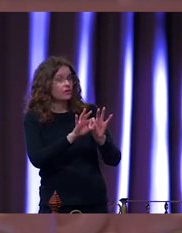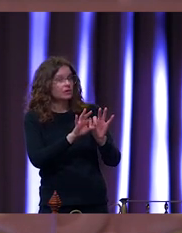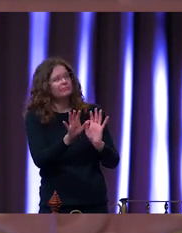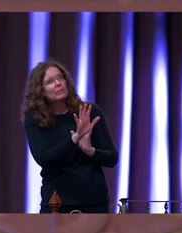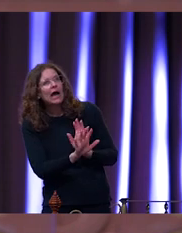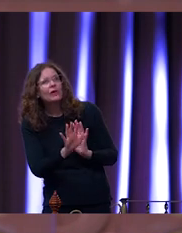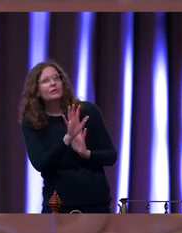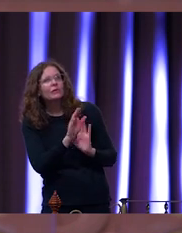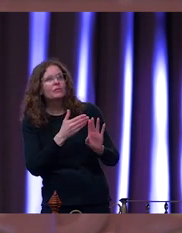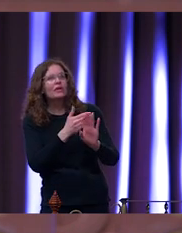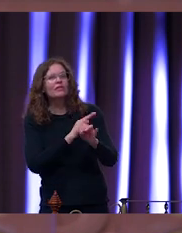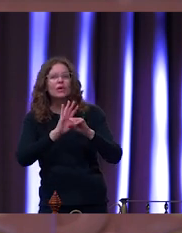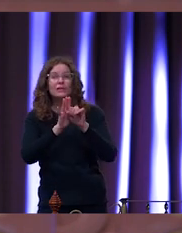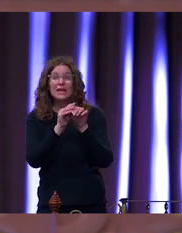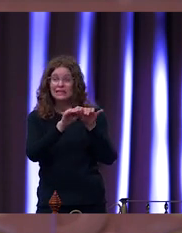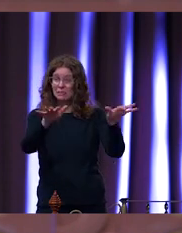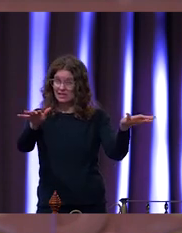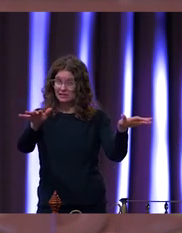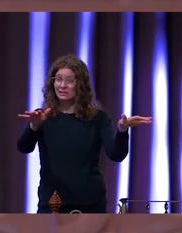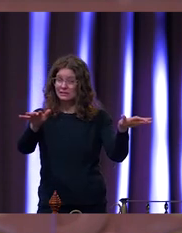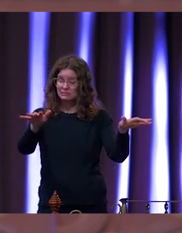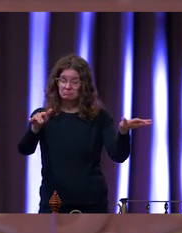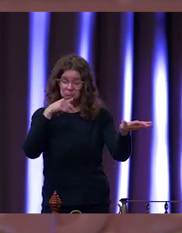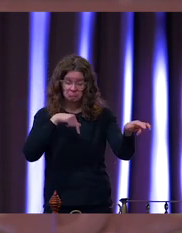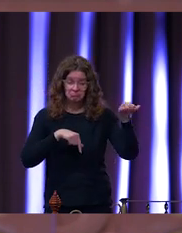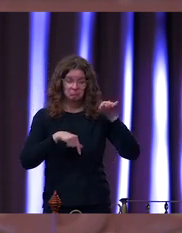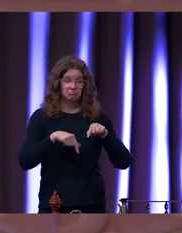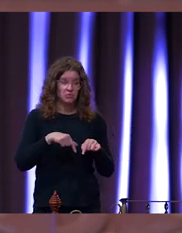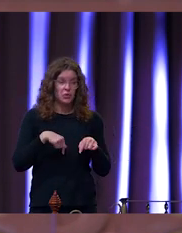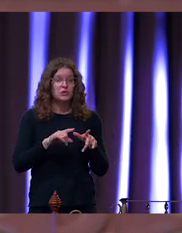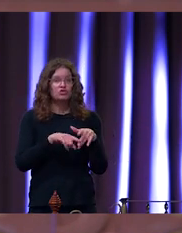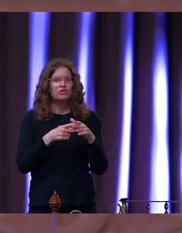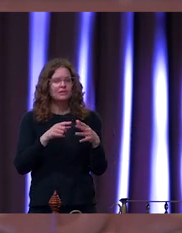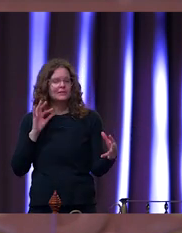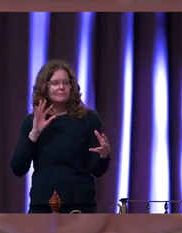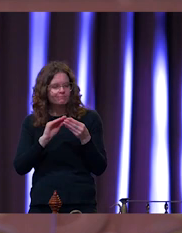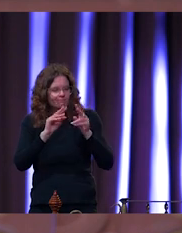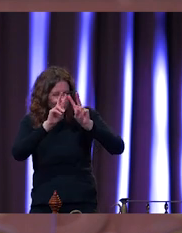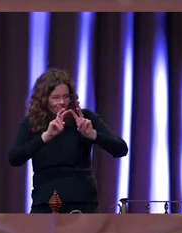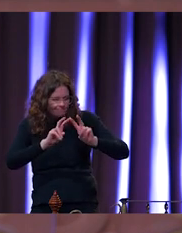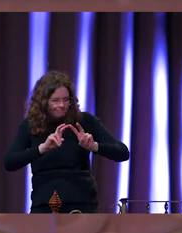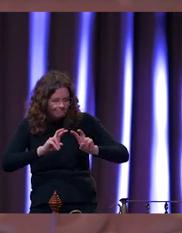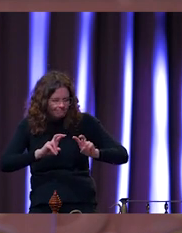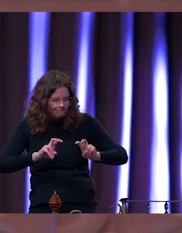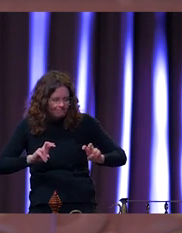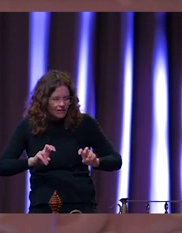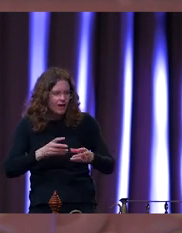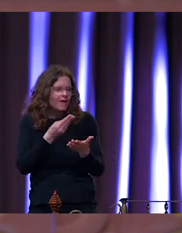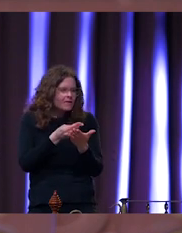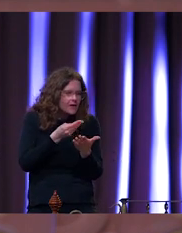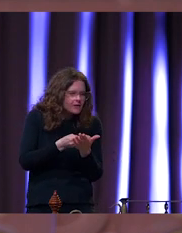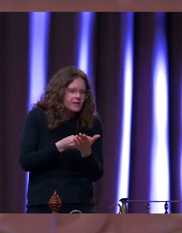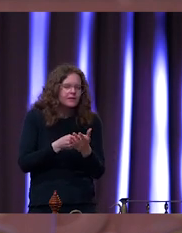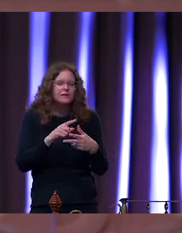before the pandemic, we launched into this pretty comprehensive look at kind of funding,